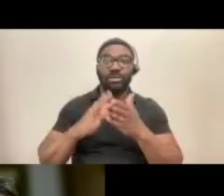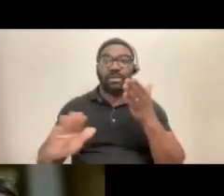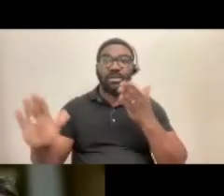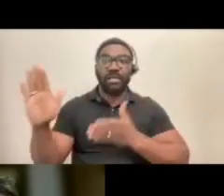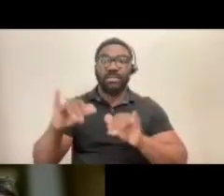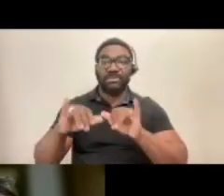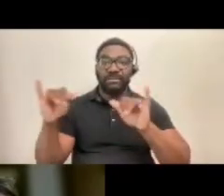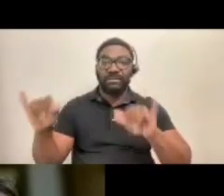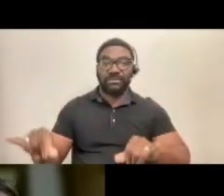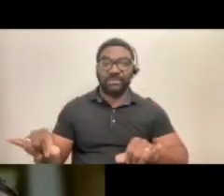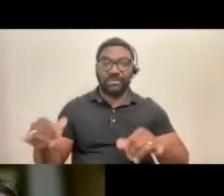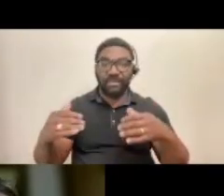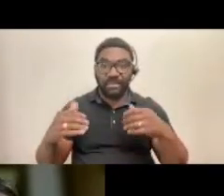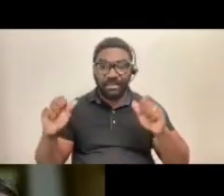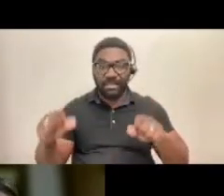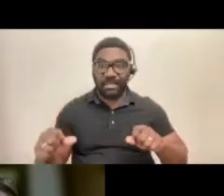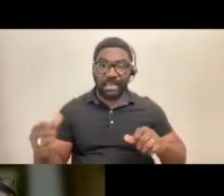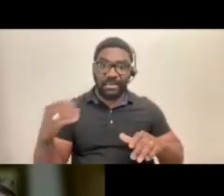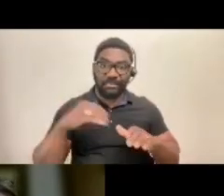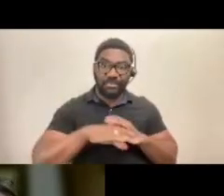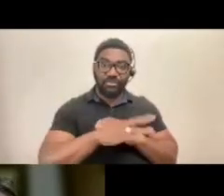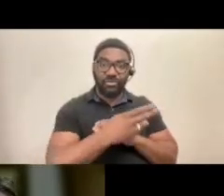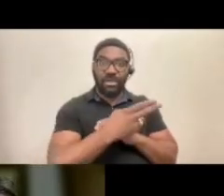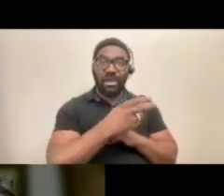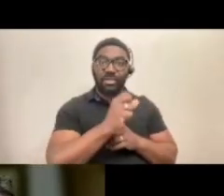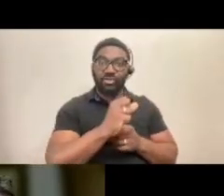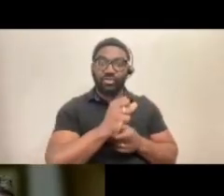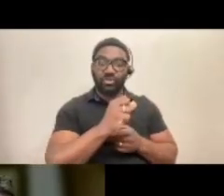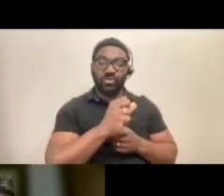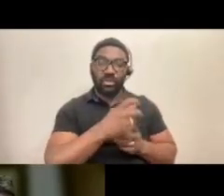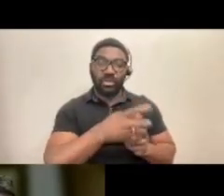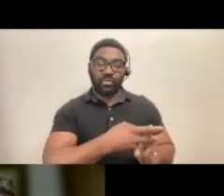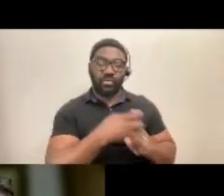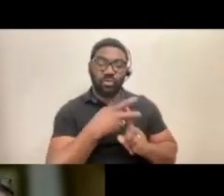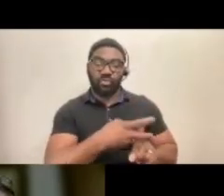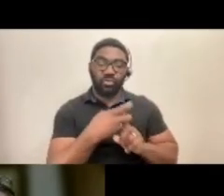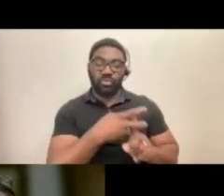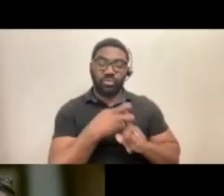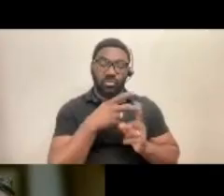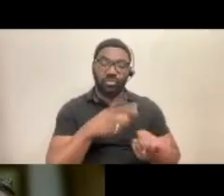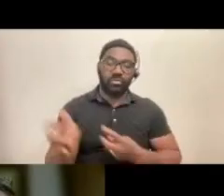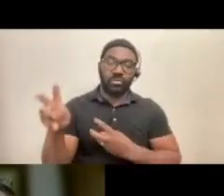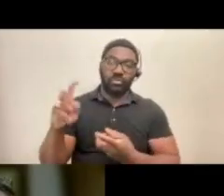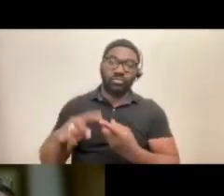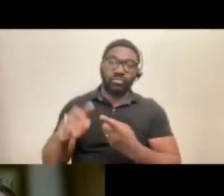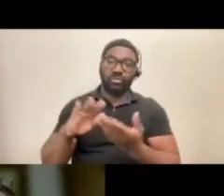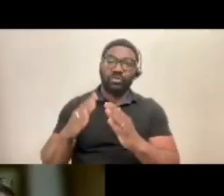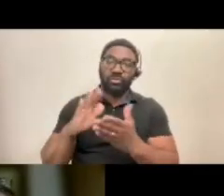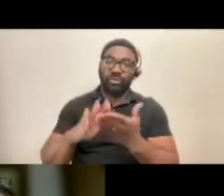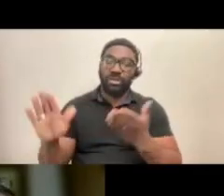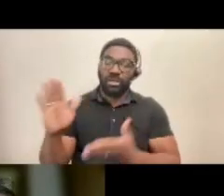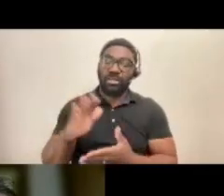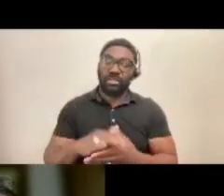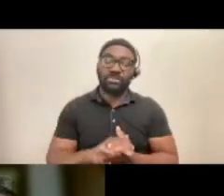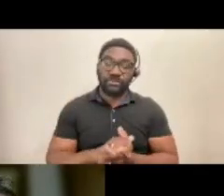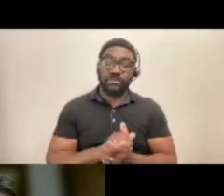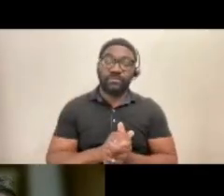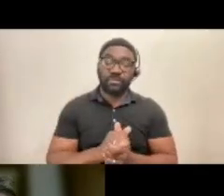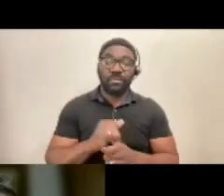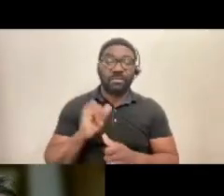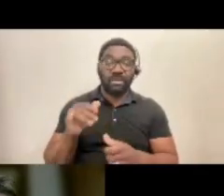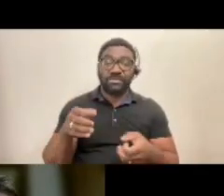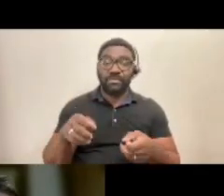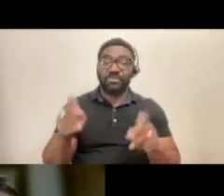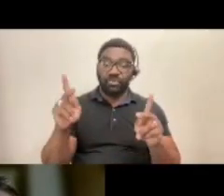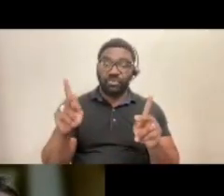to reach into our high schools. So there's a lot of intentional recruitment that happens in that space as well. And it's an opportunity to introduce